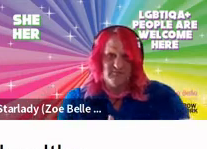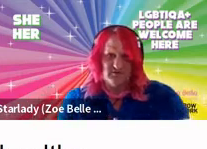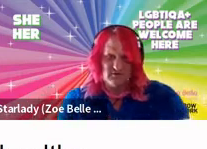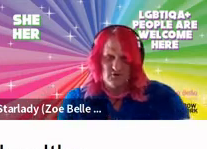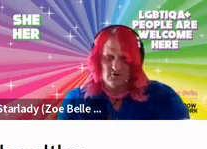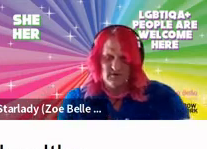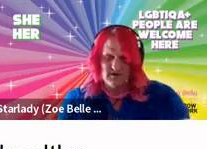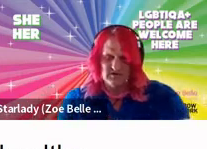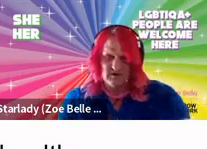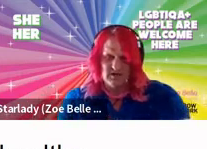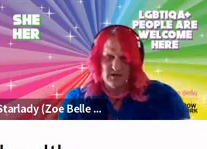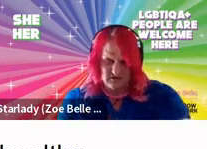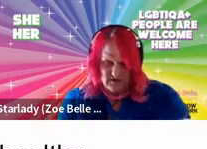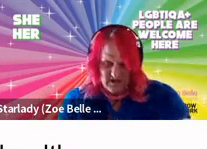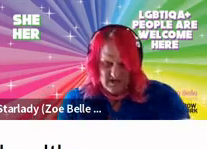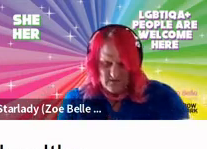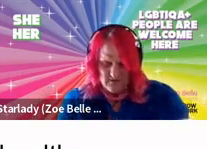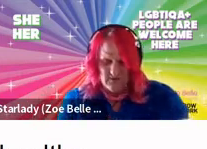at